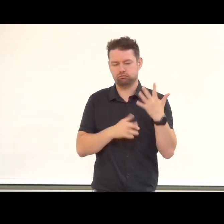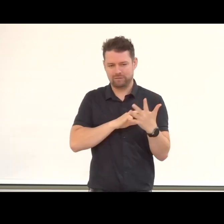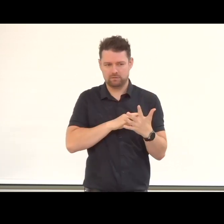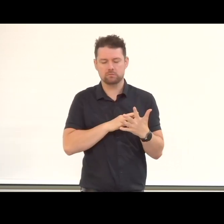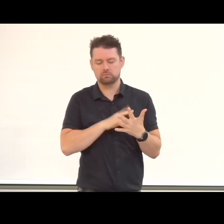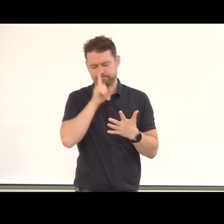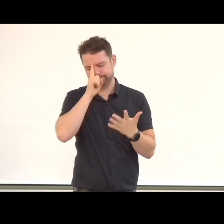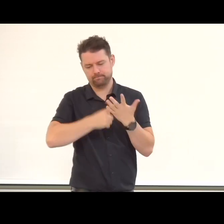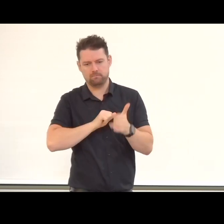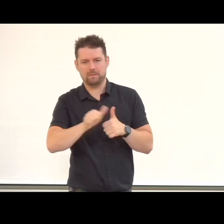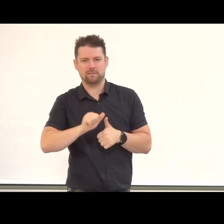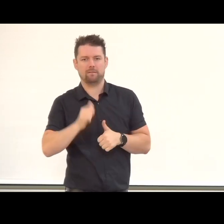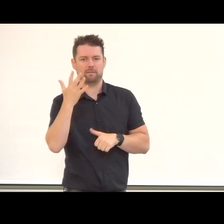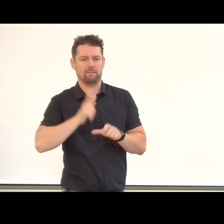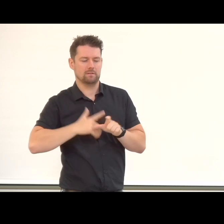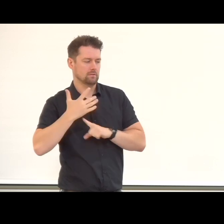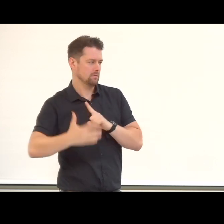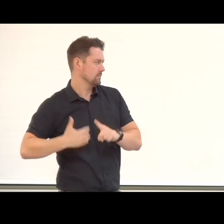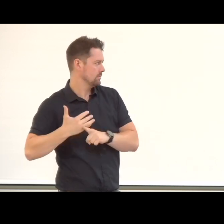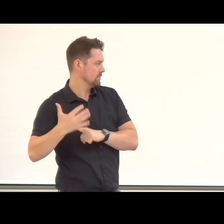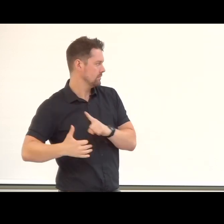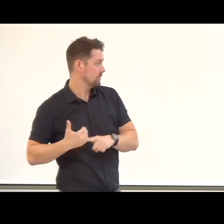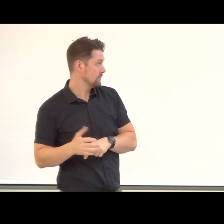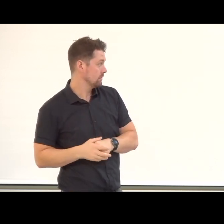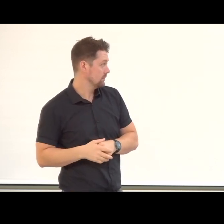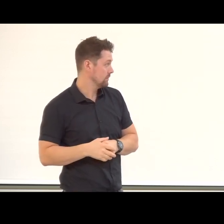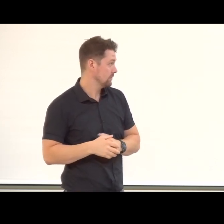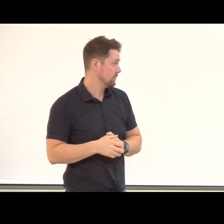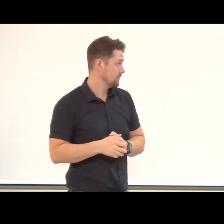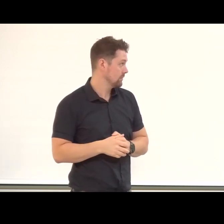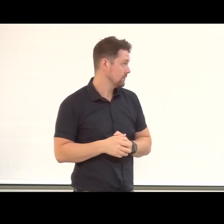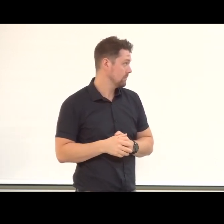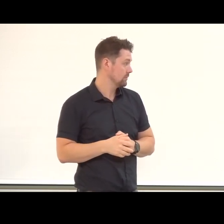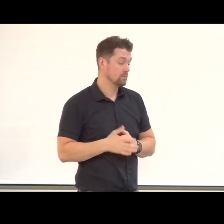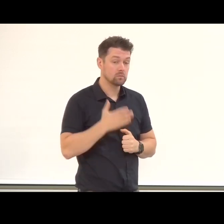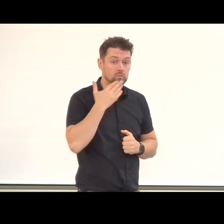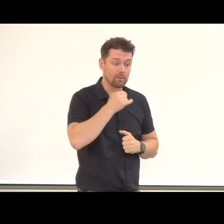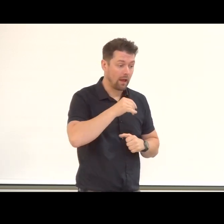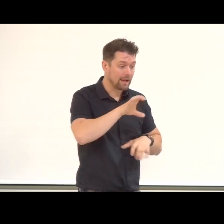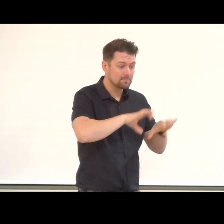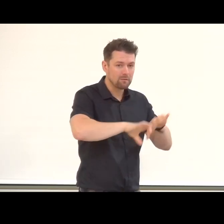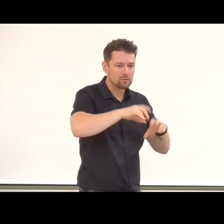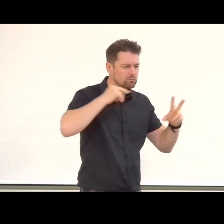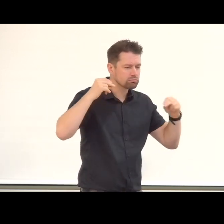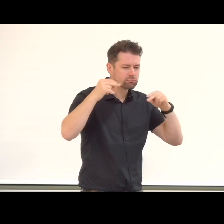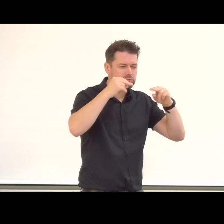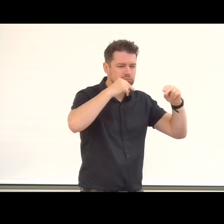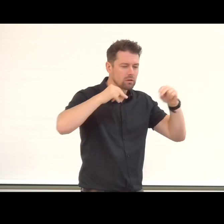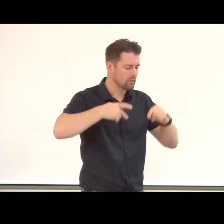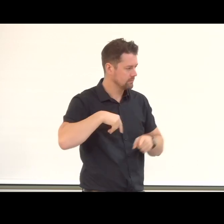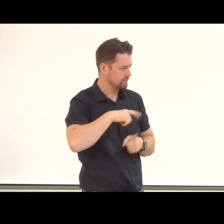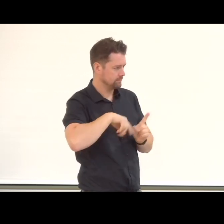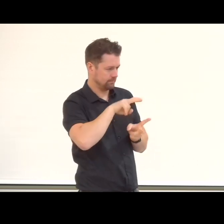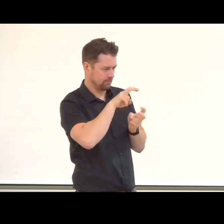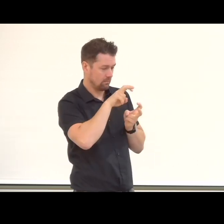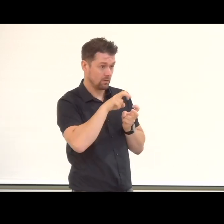this is why it is. Yeah. I mean, just listening to them on the radio, like when they're conducting experiments, is just another thing. Like if you're top of a hill,